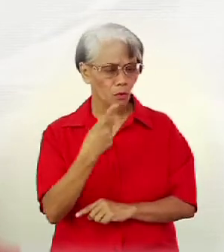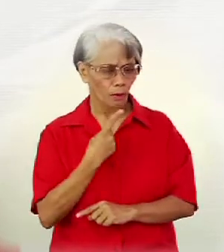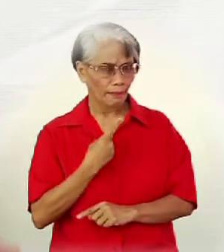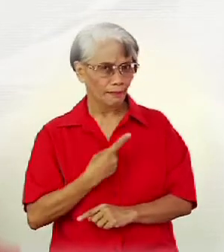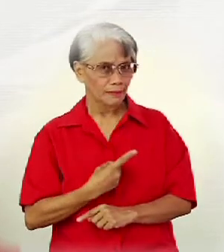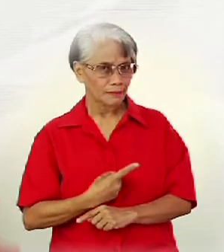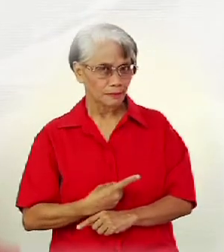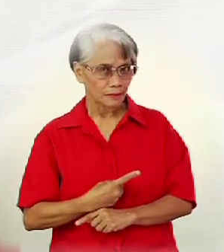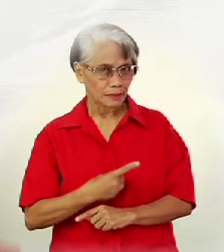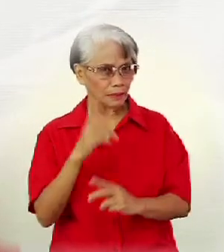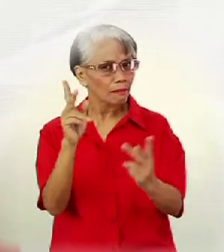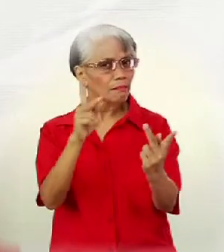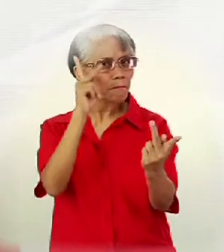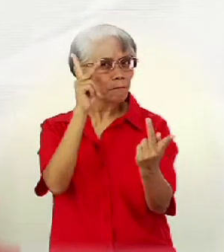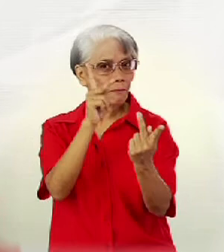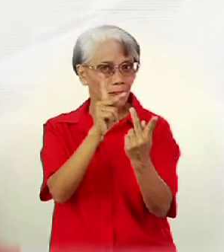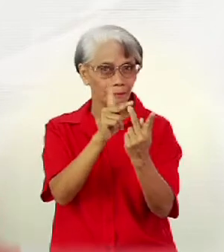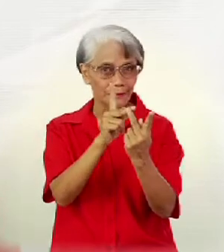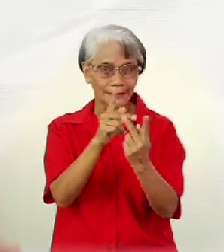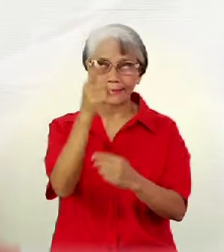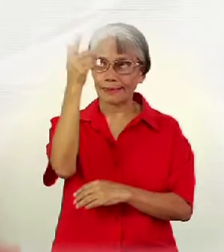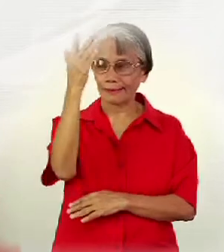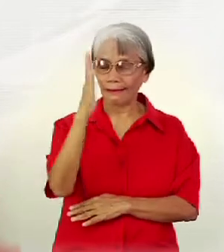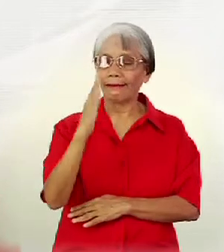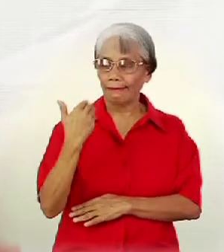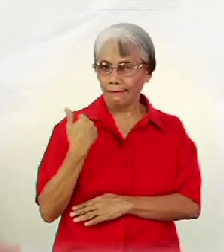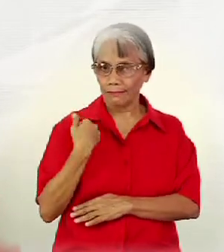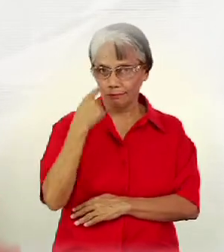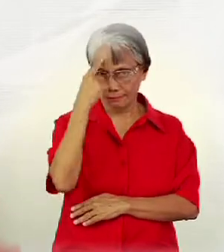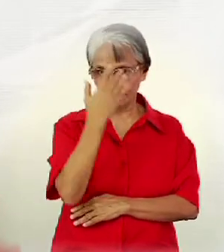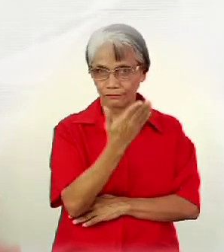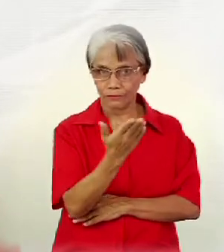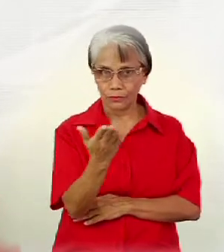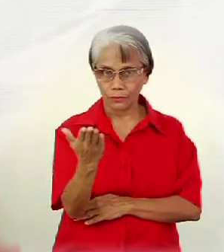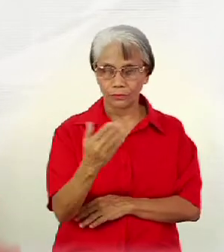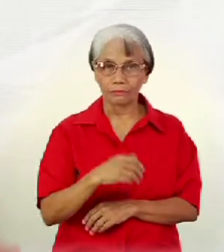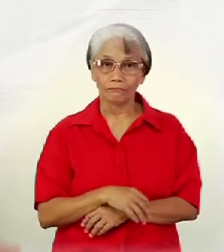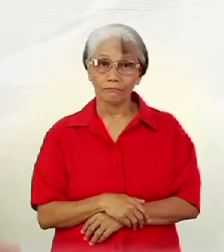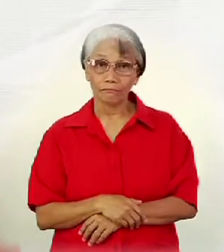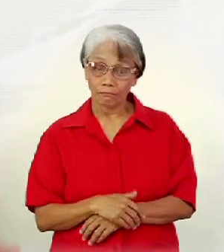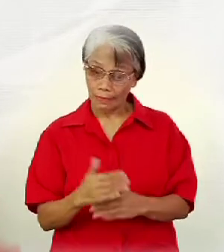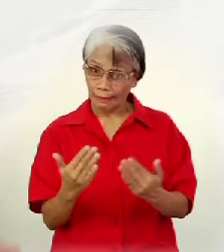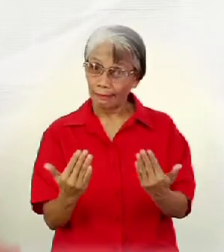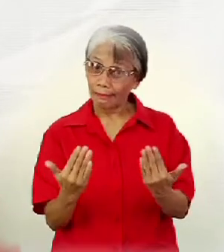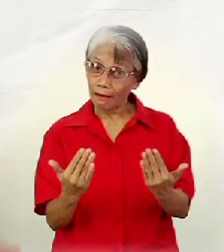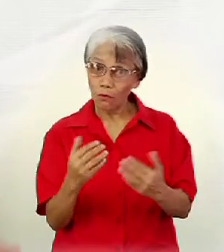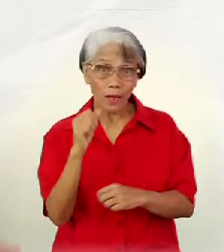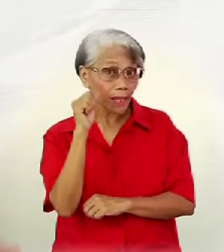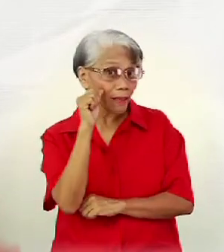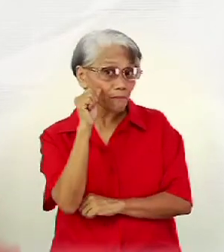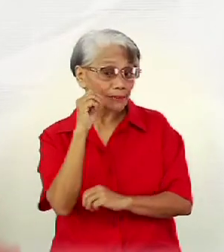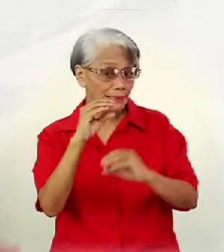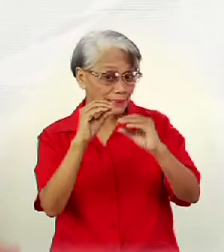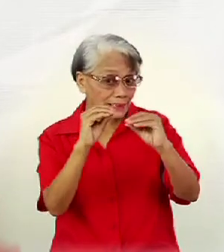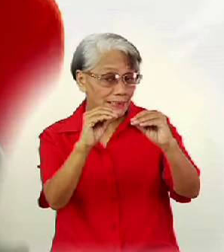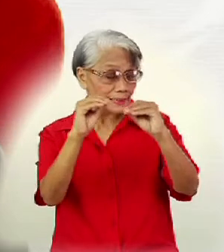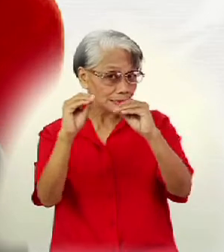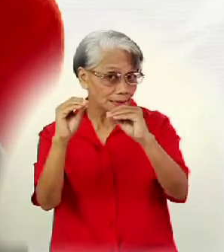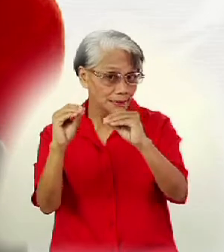desire, but the purpose God has for you. Now, Amos is teaching us